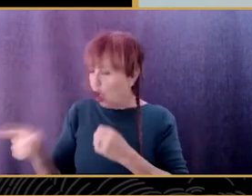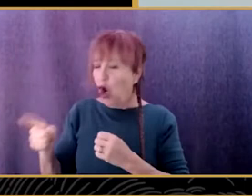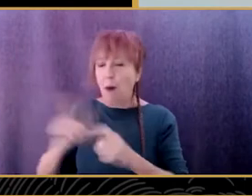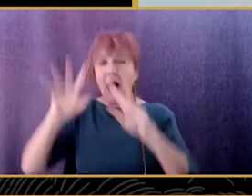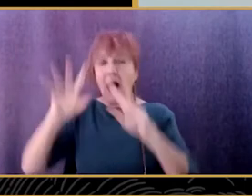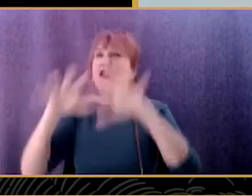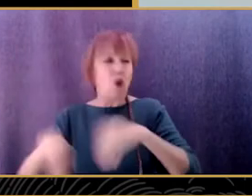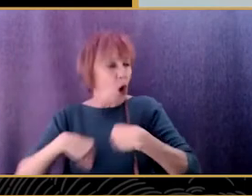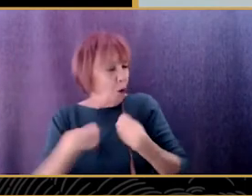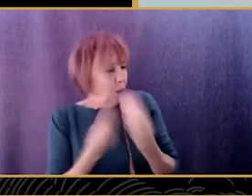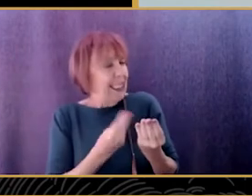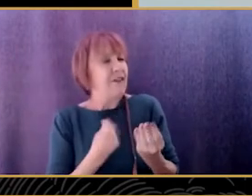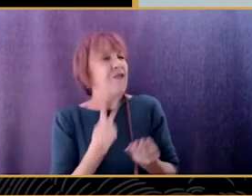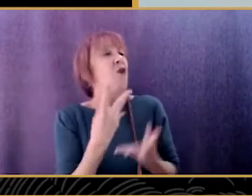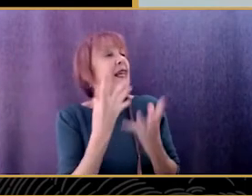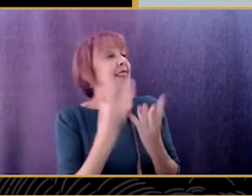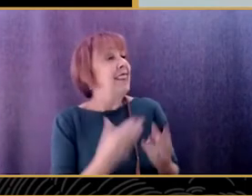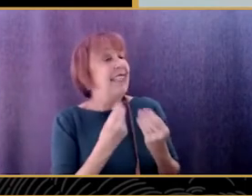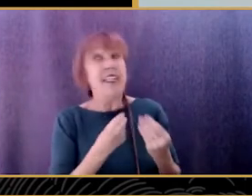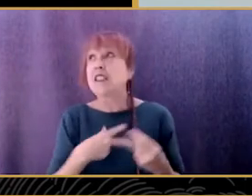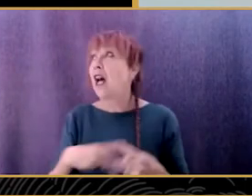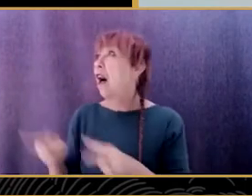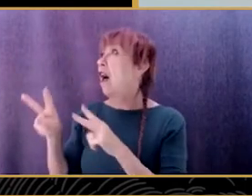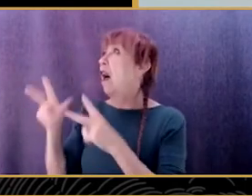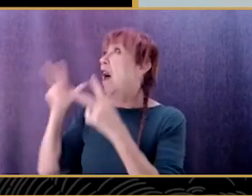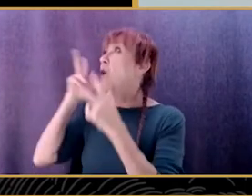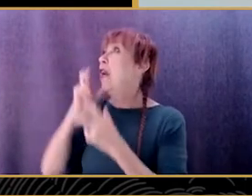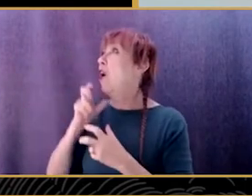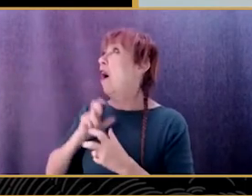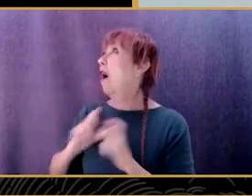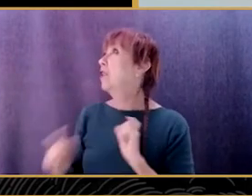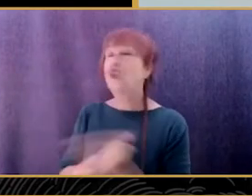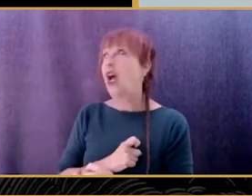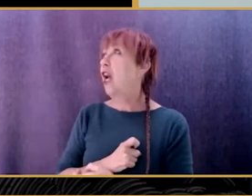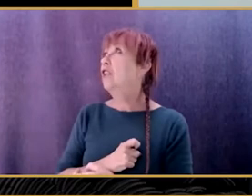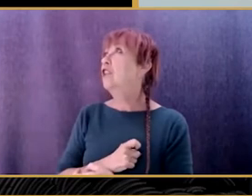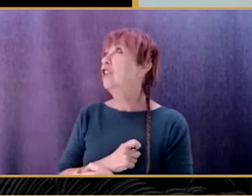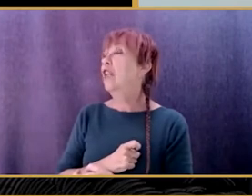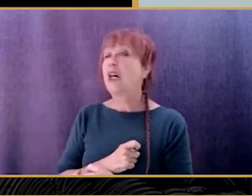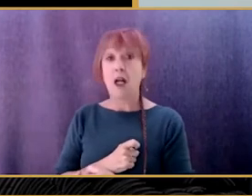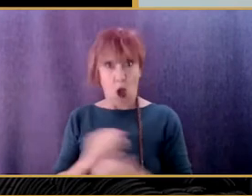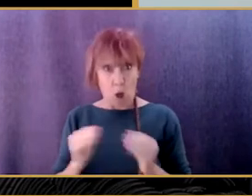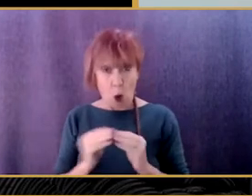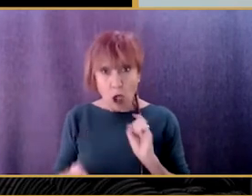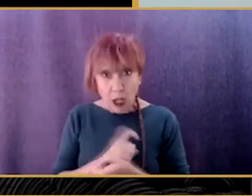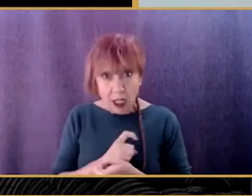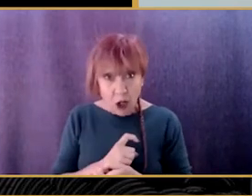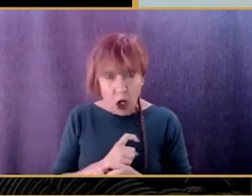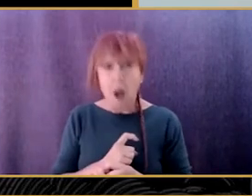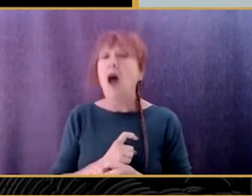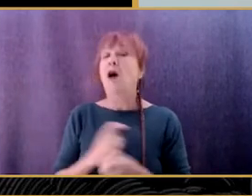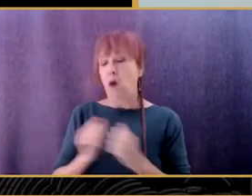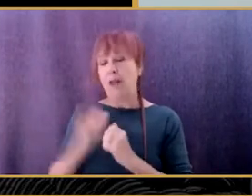was offered voice and tenderness And we were transformed by hearing those poems for the first time More transformed were